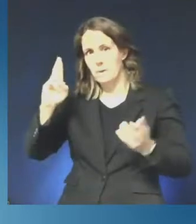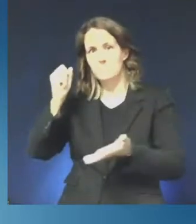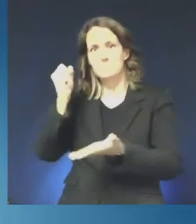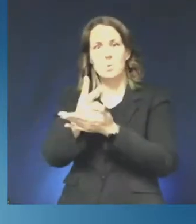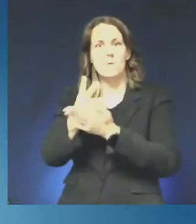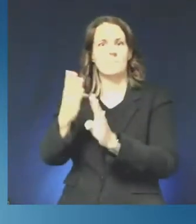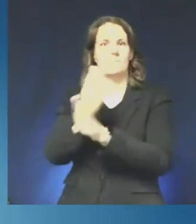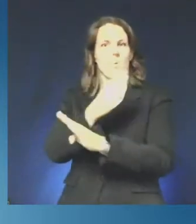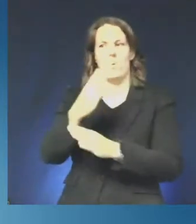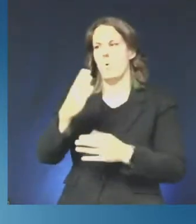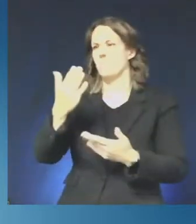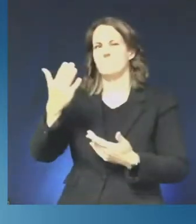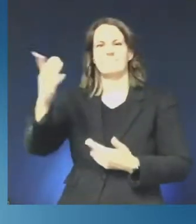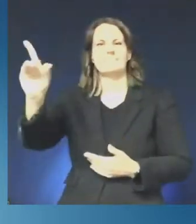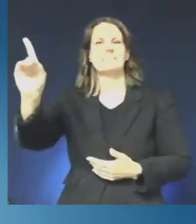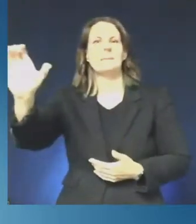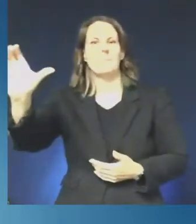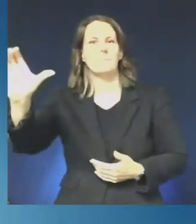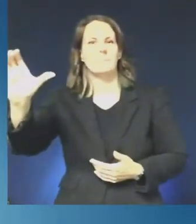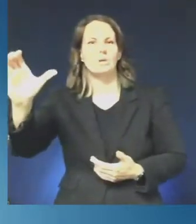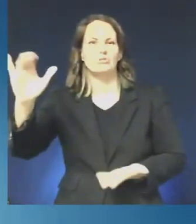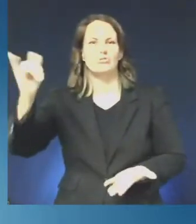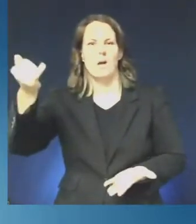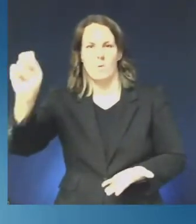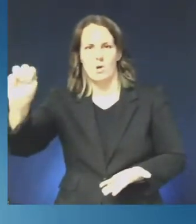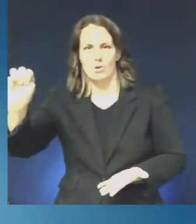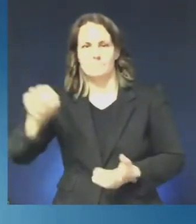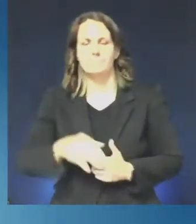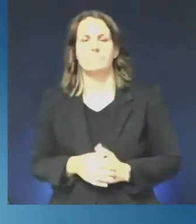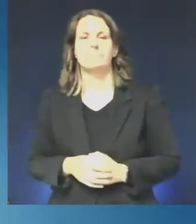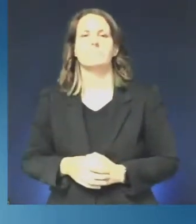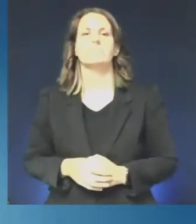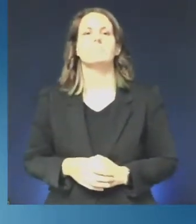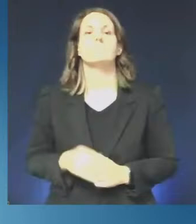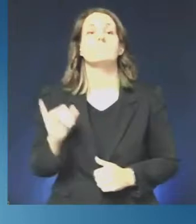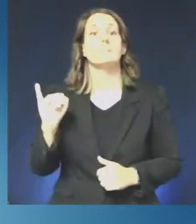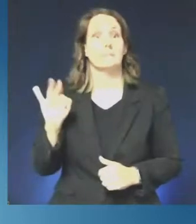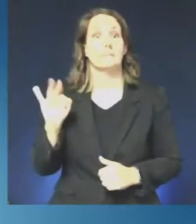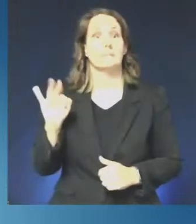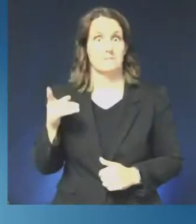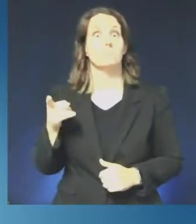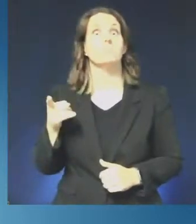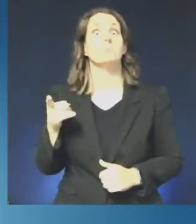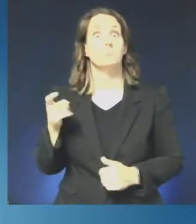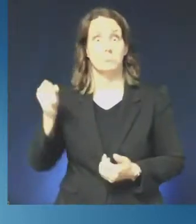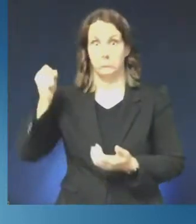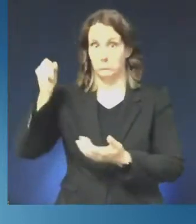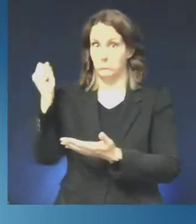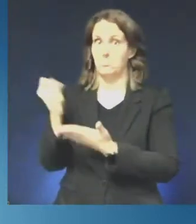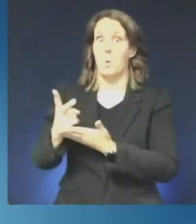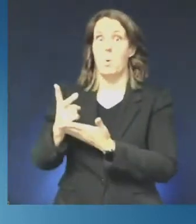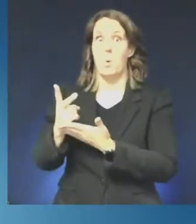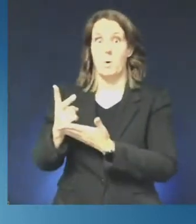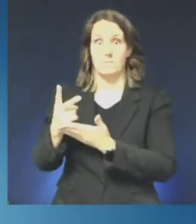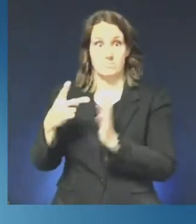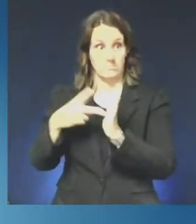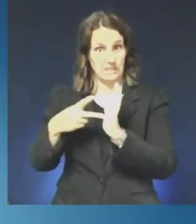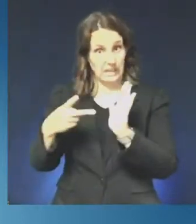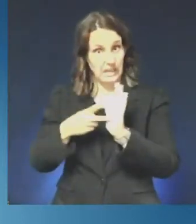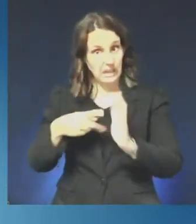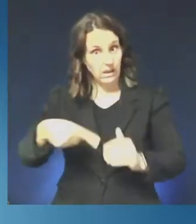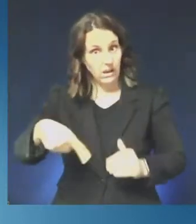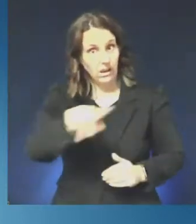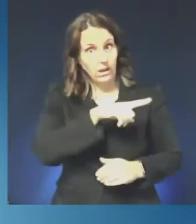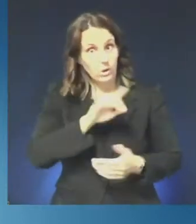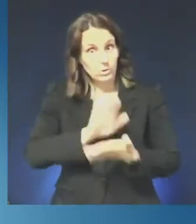see schools requiring a COVID vaccine the same way they do require Hep B or MMR or another type of vaccine for their students?